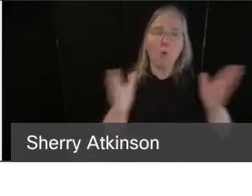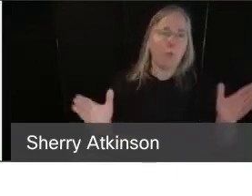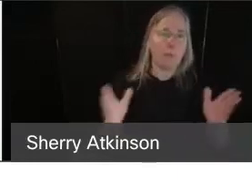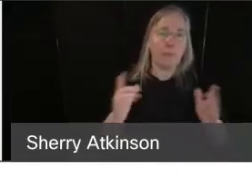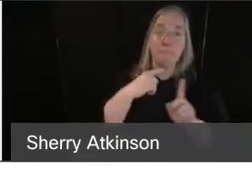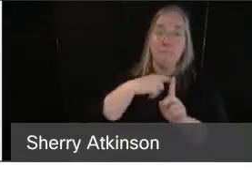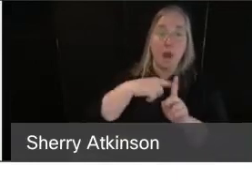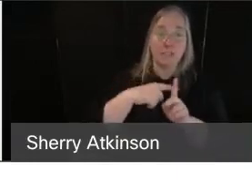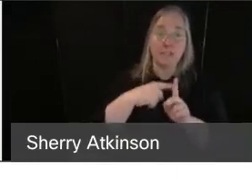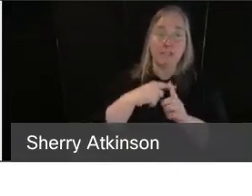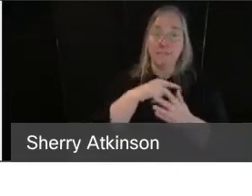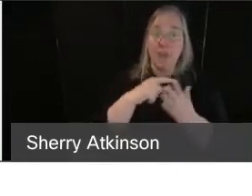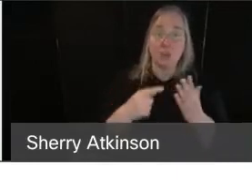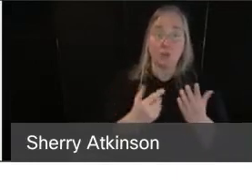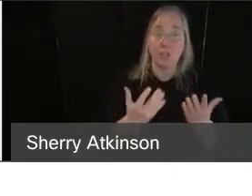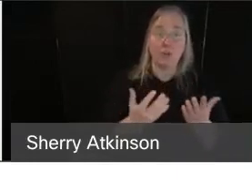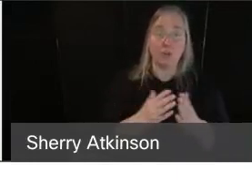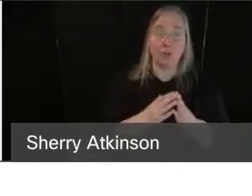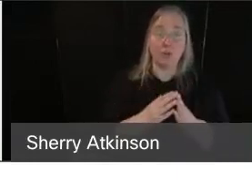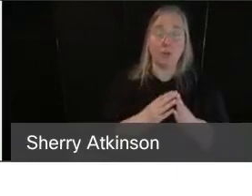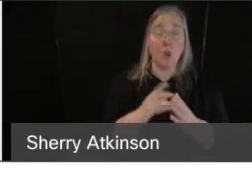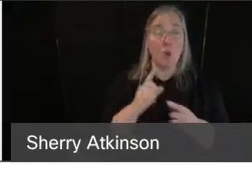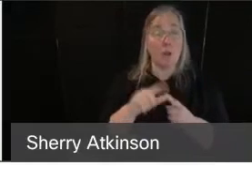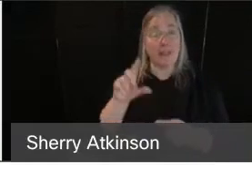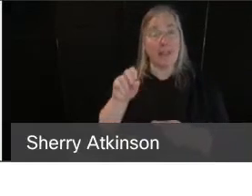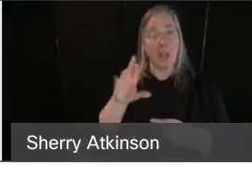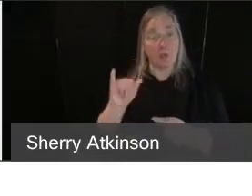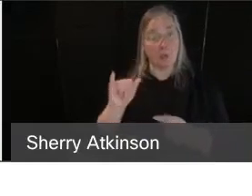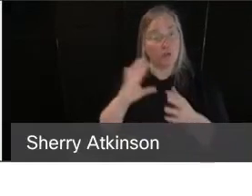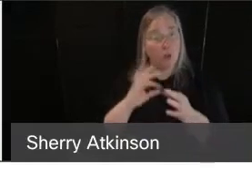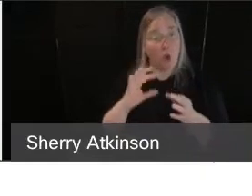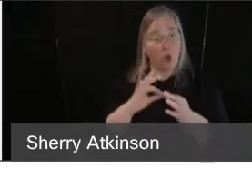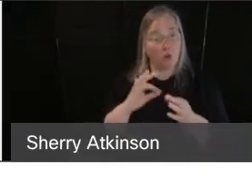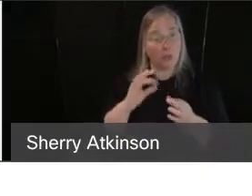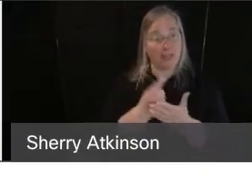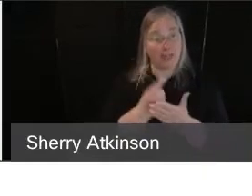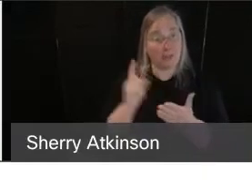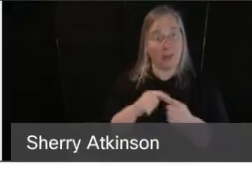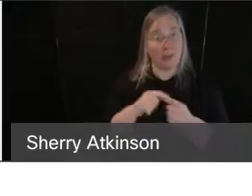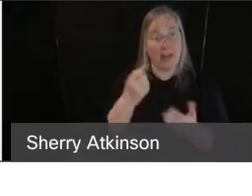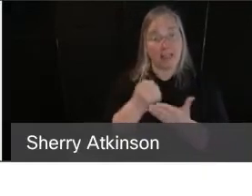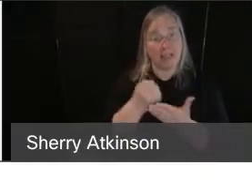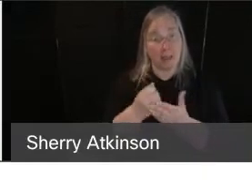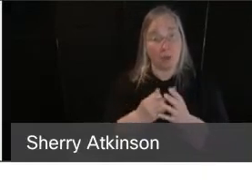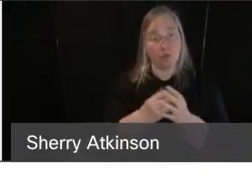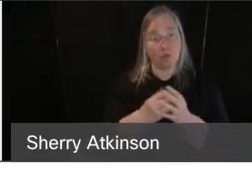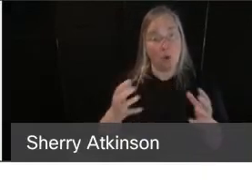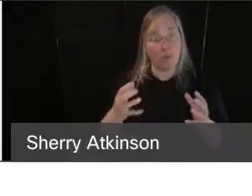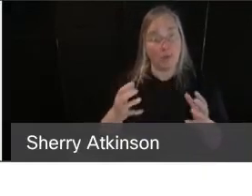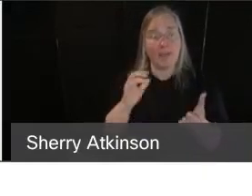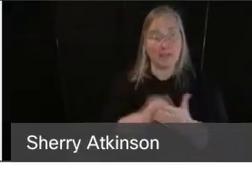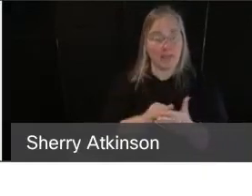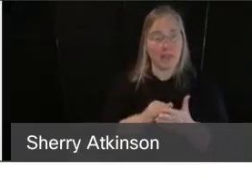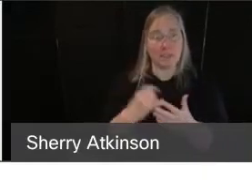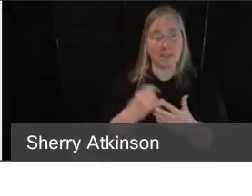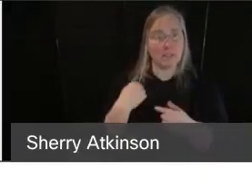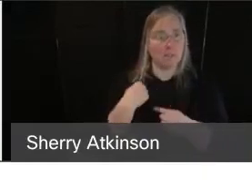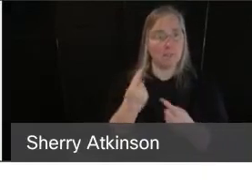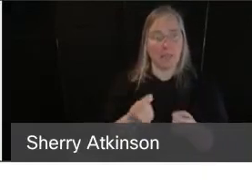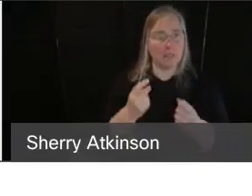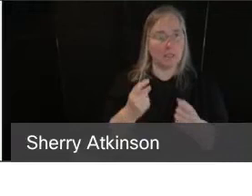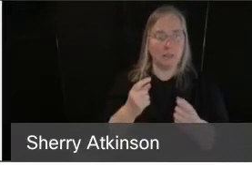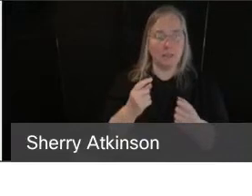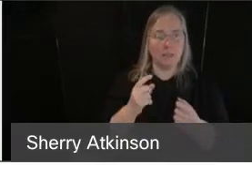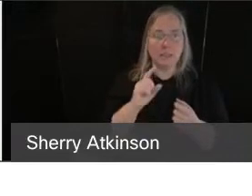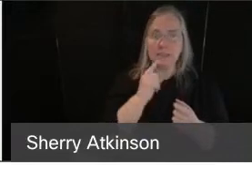here. When Larry talked last week about economic growth, that again has been substantially strong for the